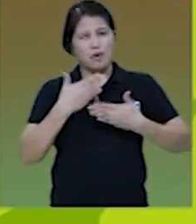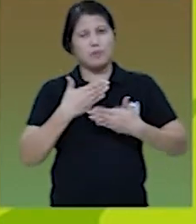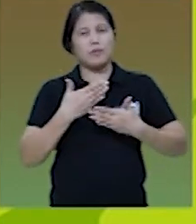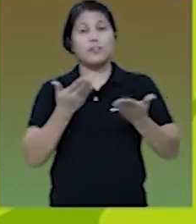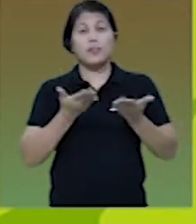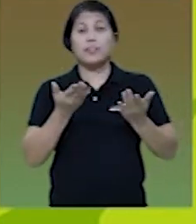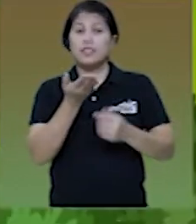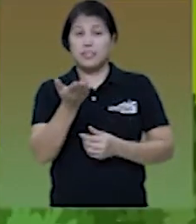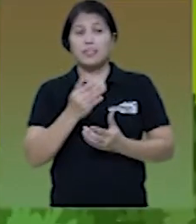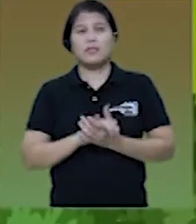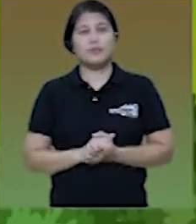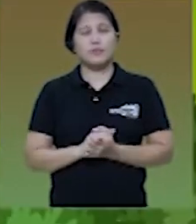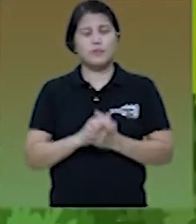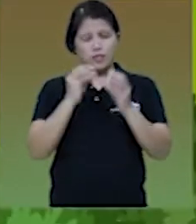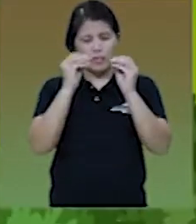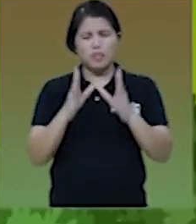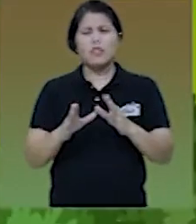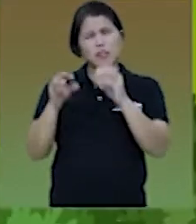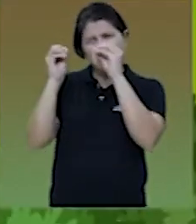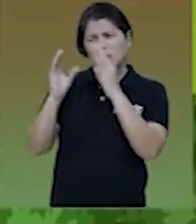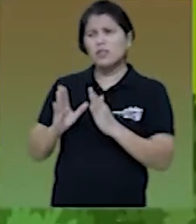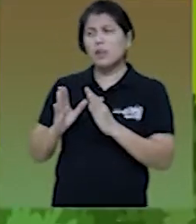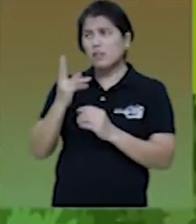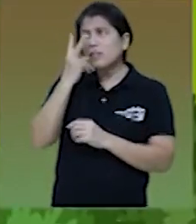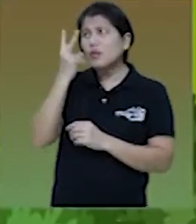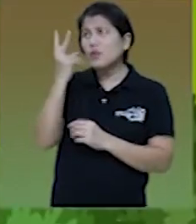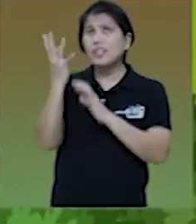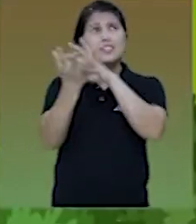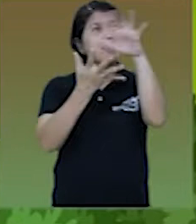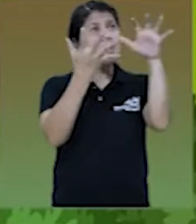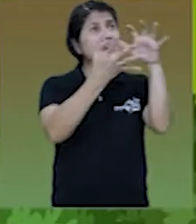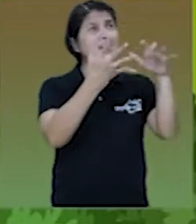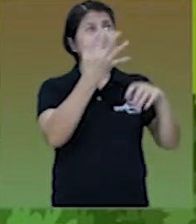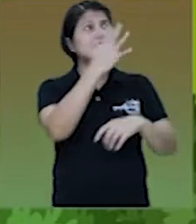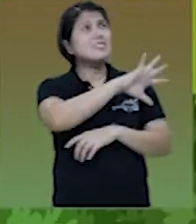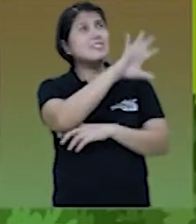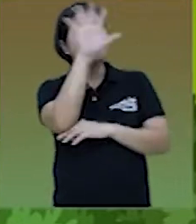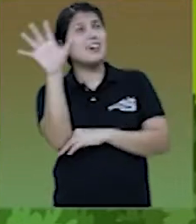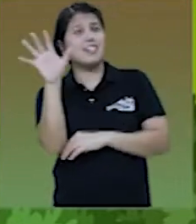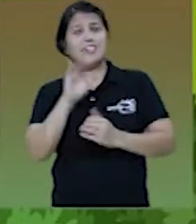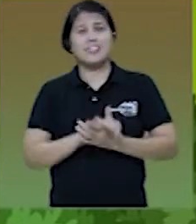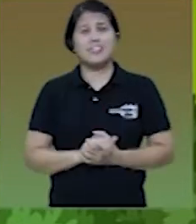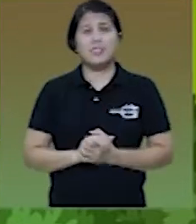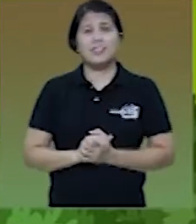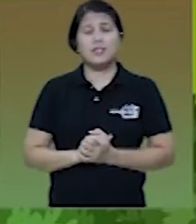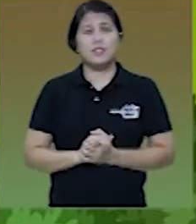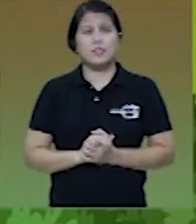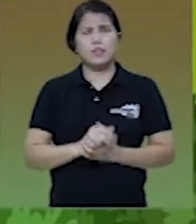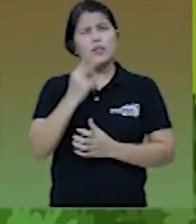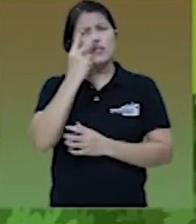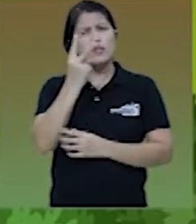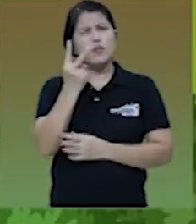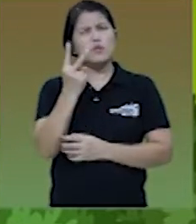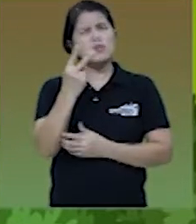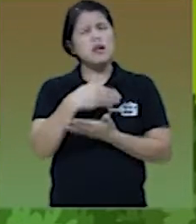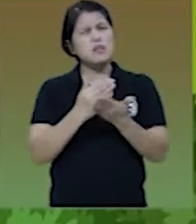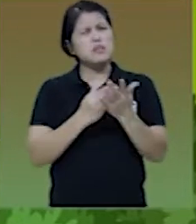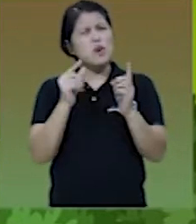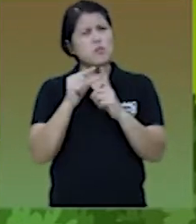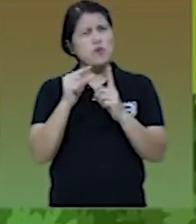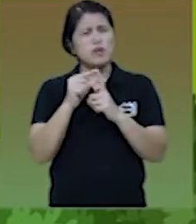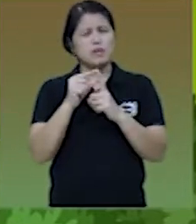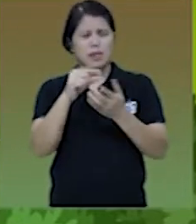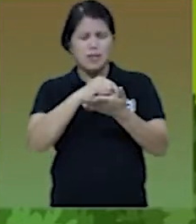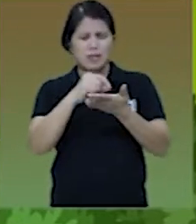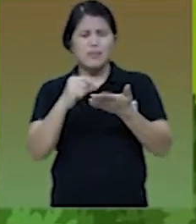here, teacher. Teacher, look at the clouds in the sky. It looks like some